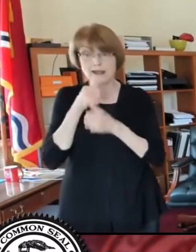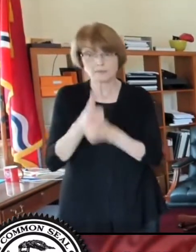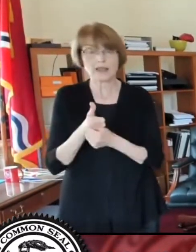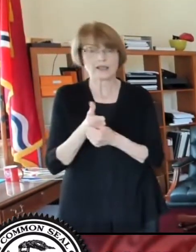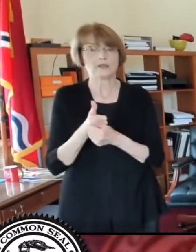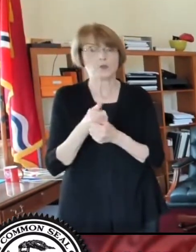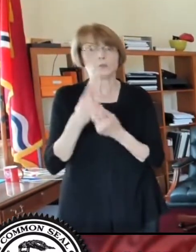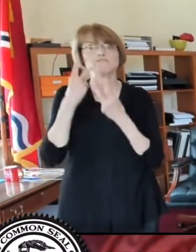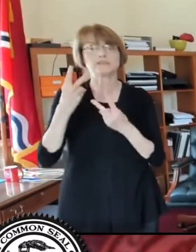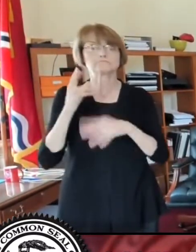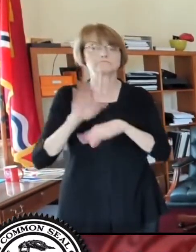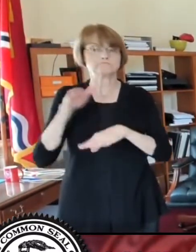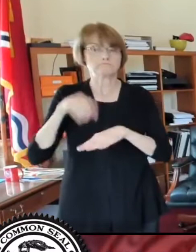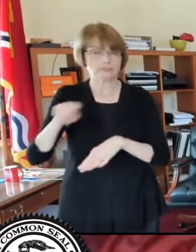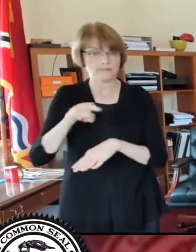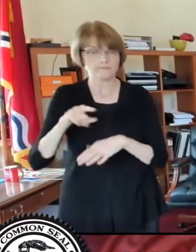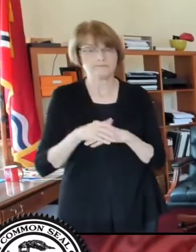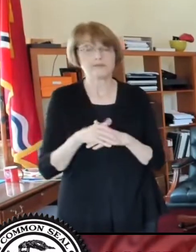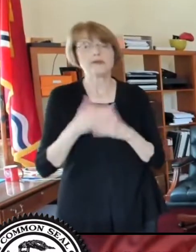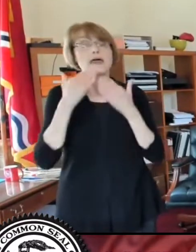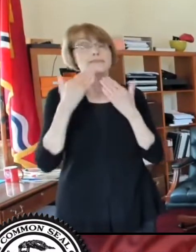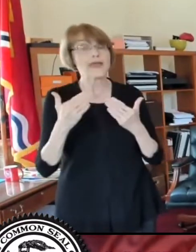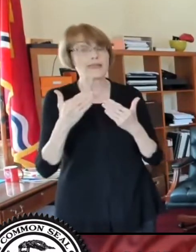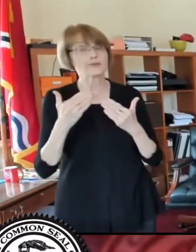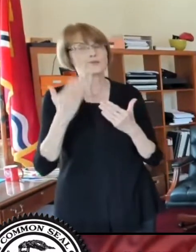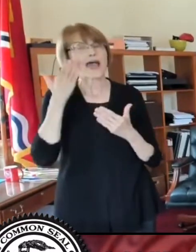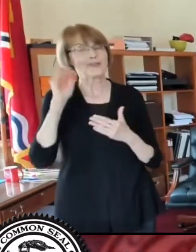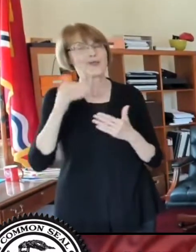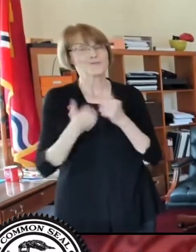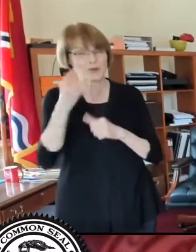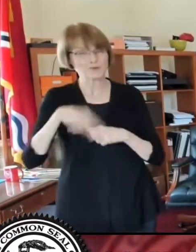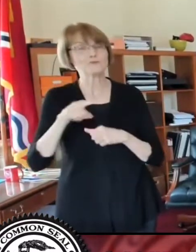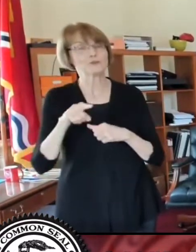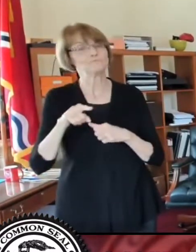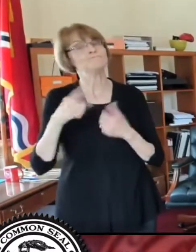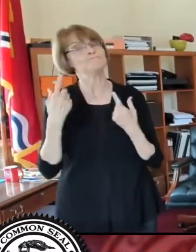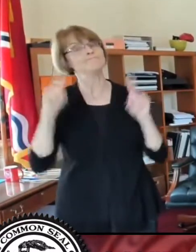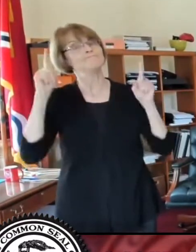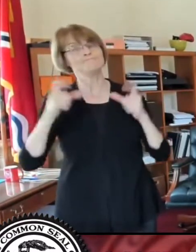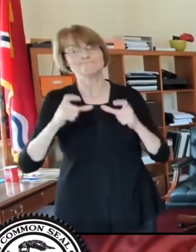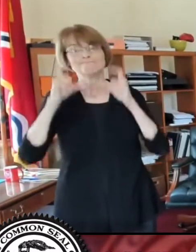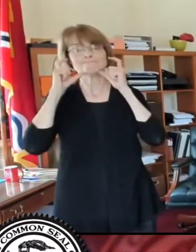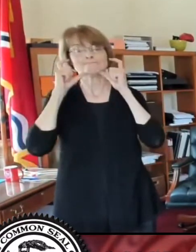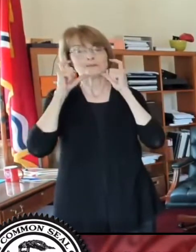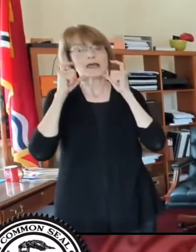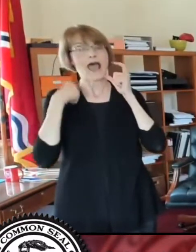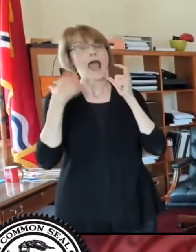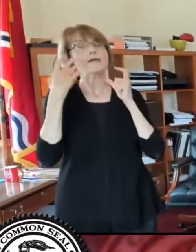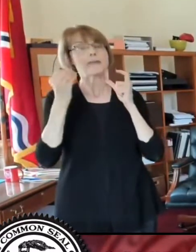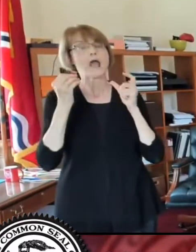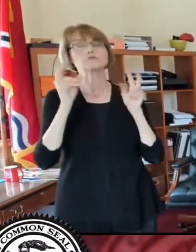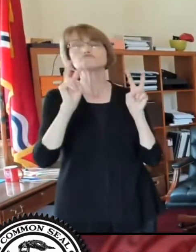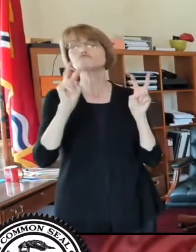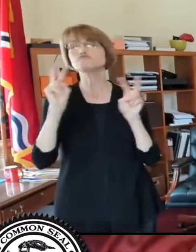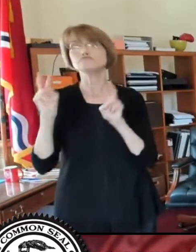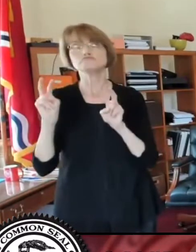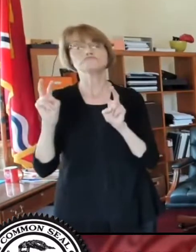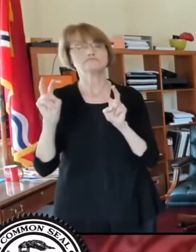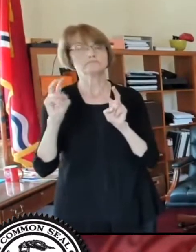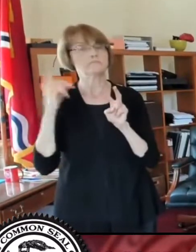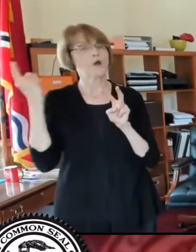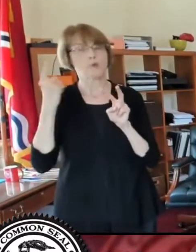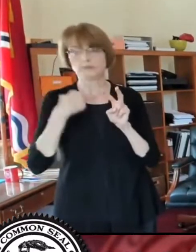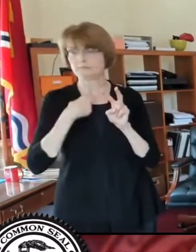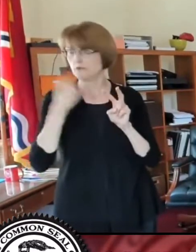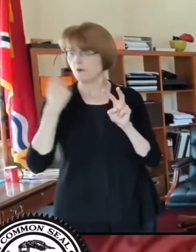compliance. So thank you. I know that most of you are wearing masks because I'm out and about also. I'm always wearing